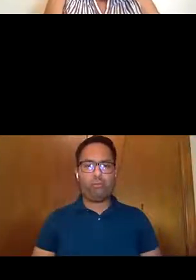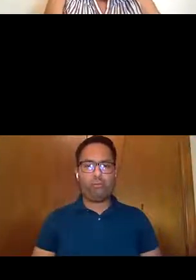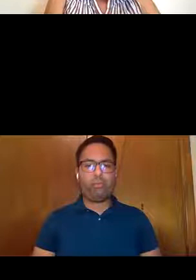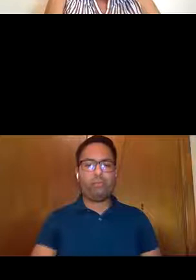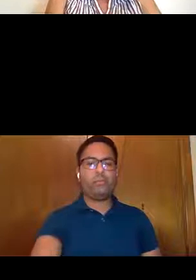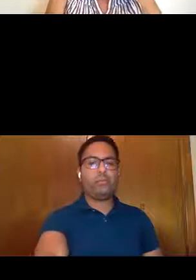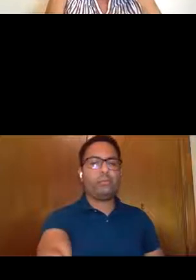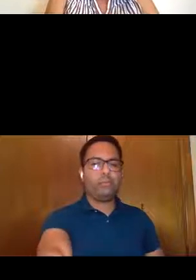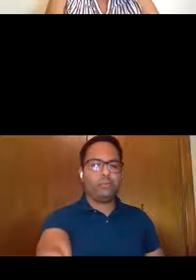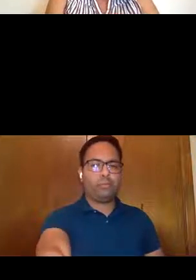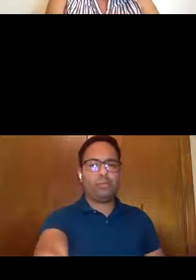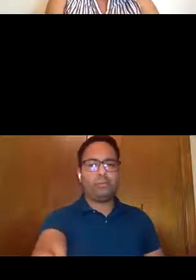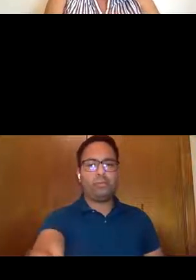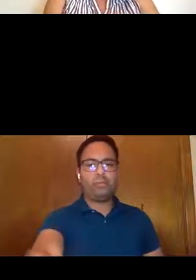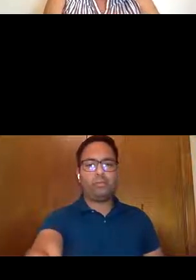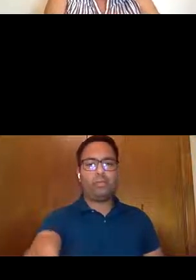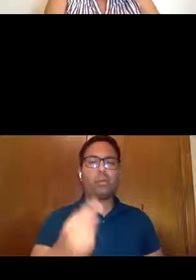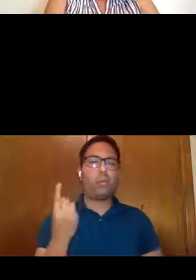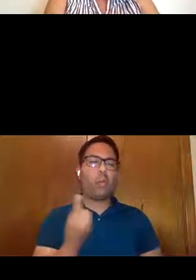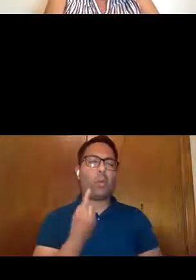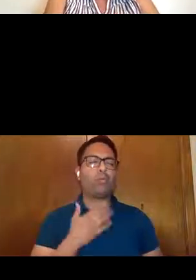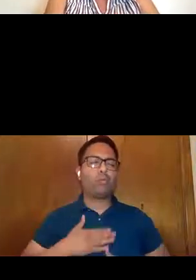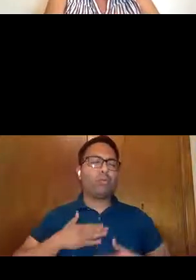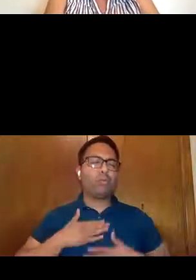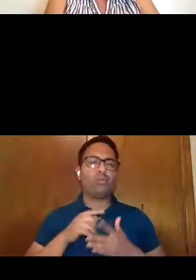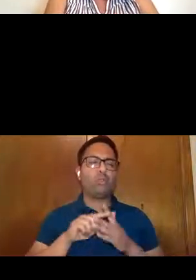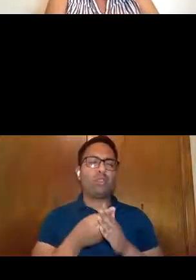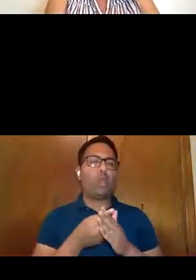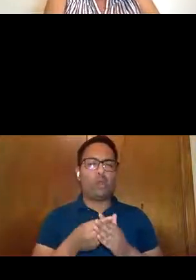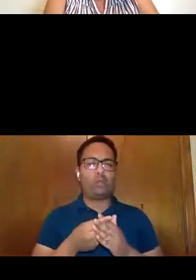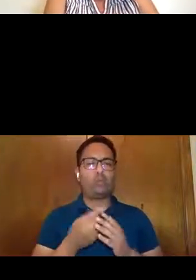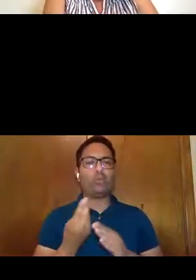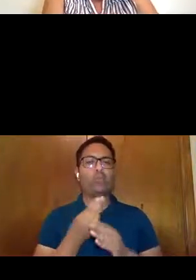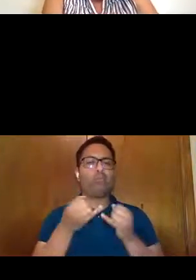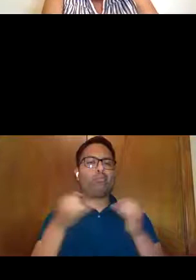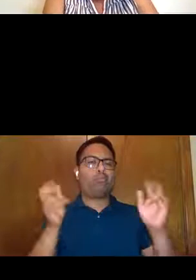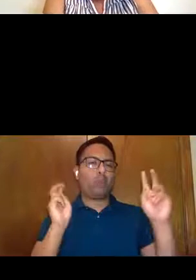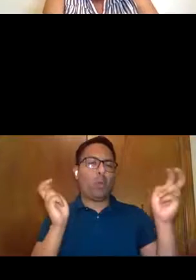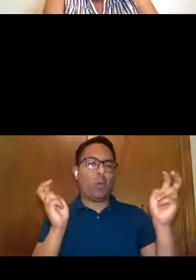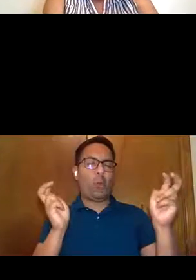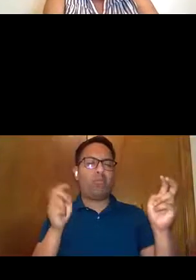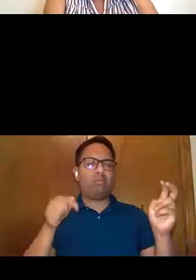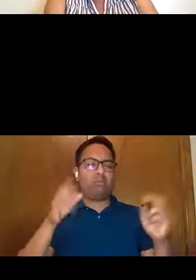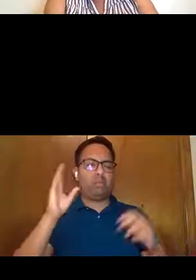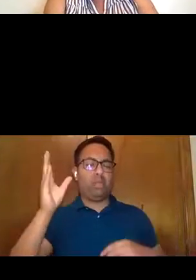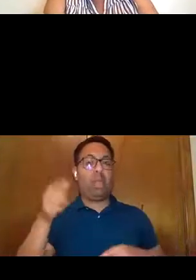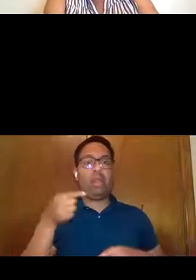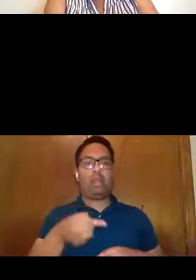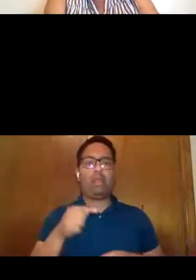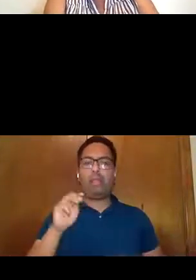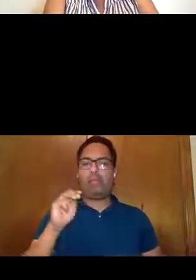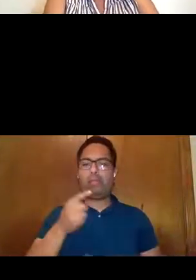We always like to start with a quote when we start these presentations. This one comes from Malcolm X this